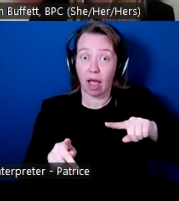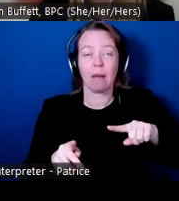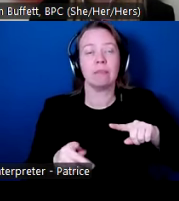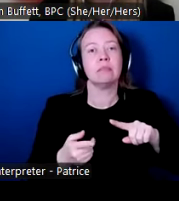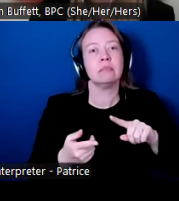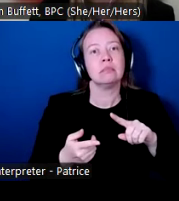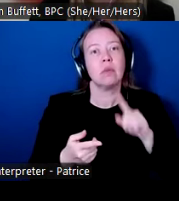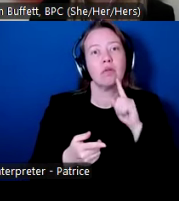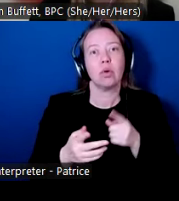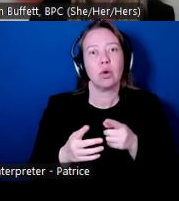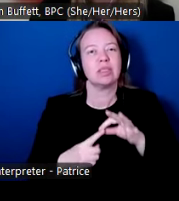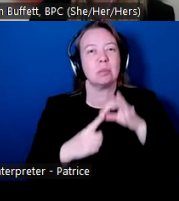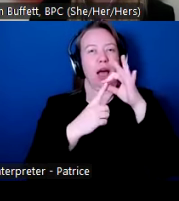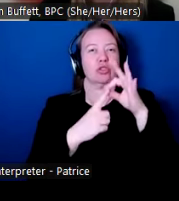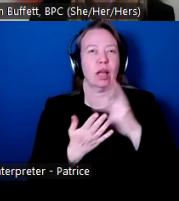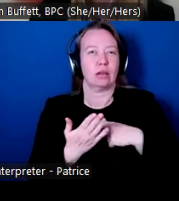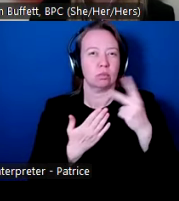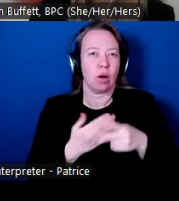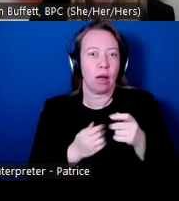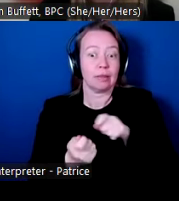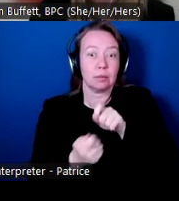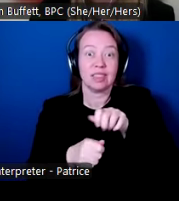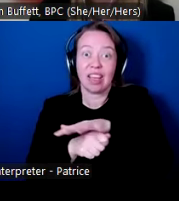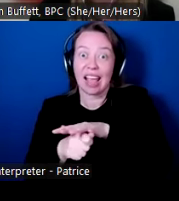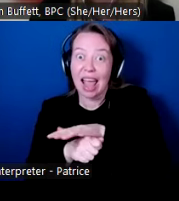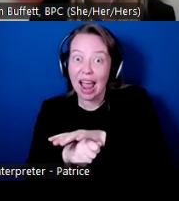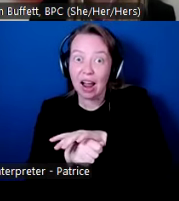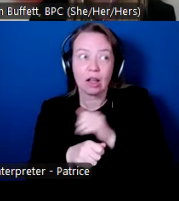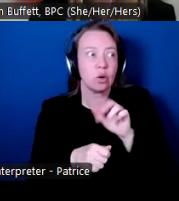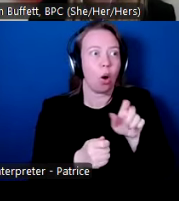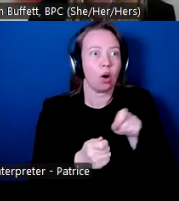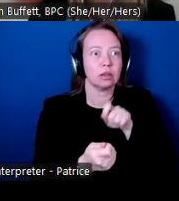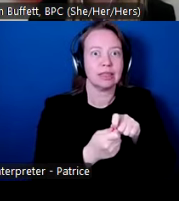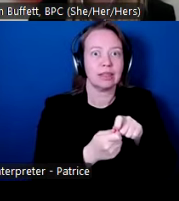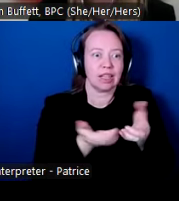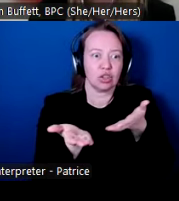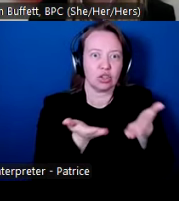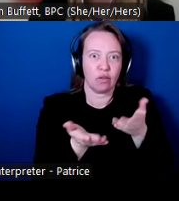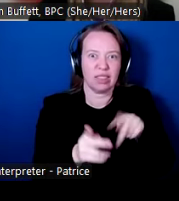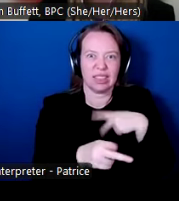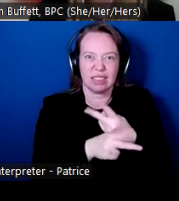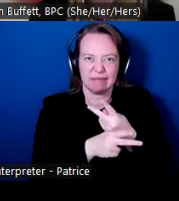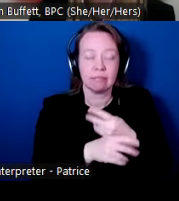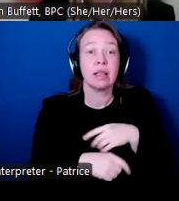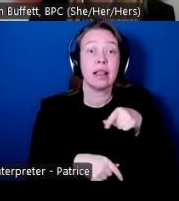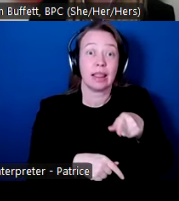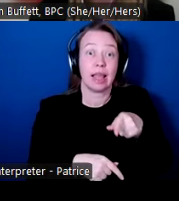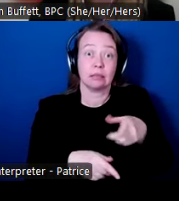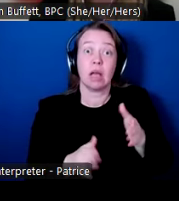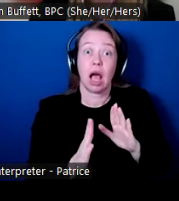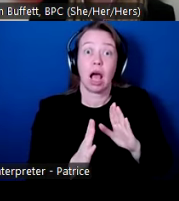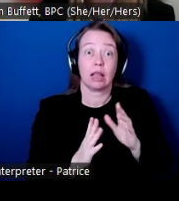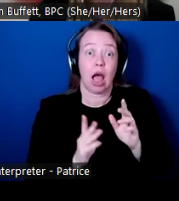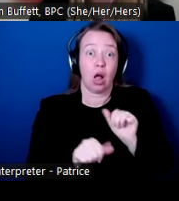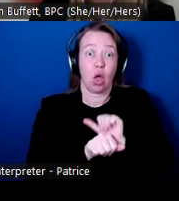programs specializing in specific populations or services. This would allow the worker to self-direct their